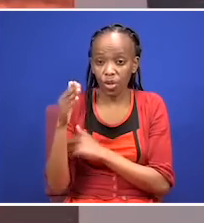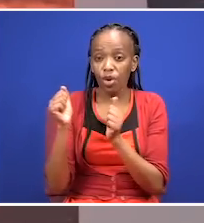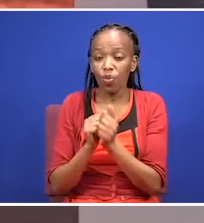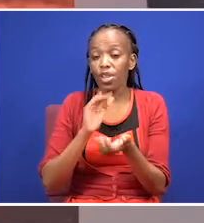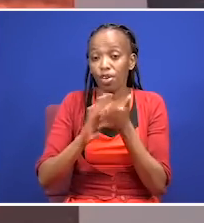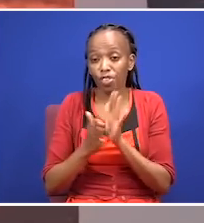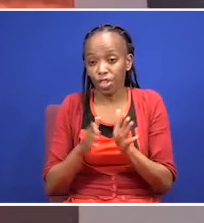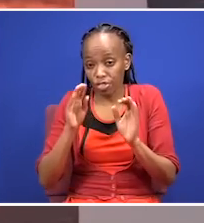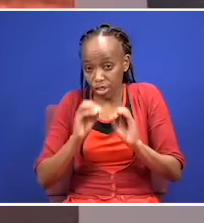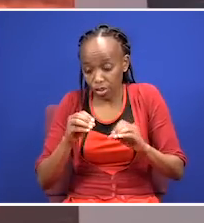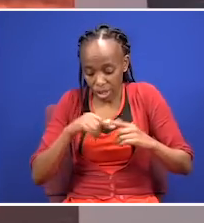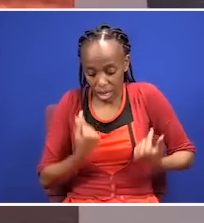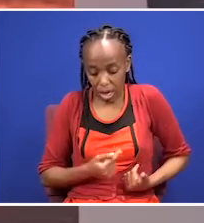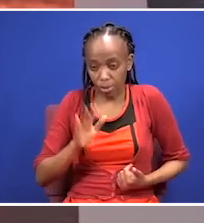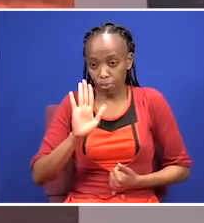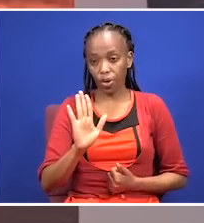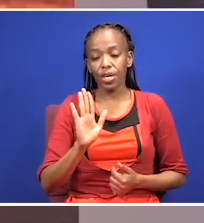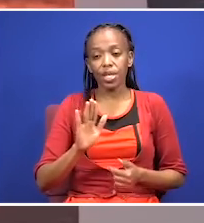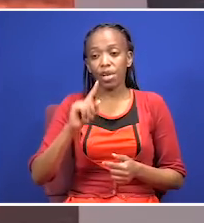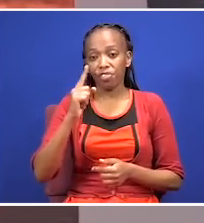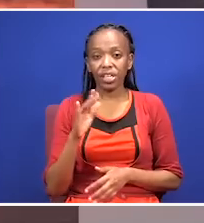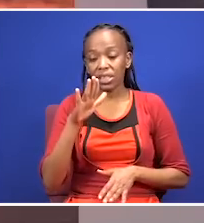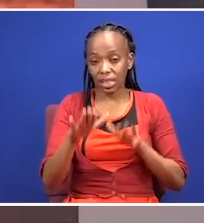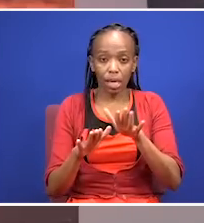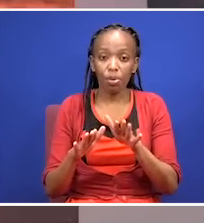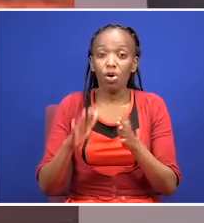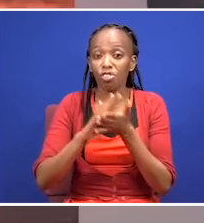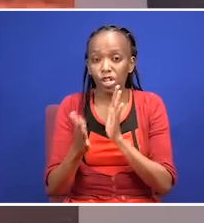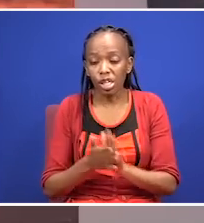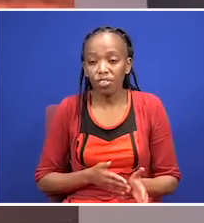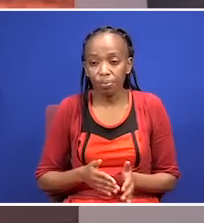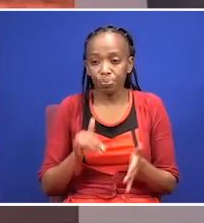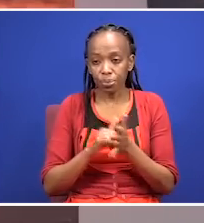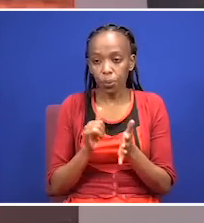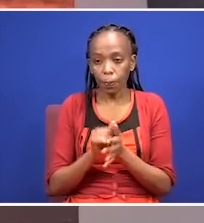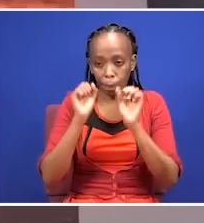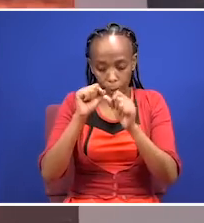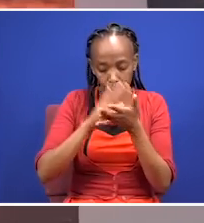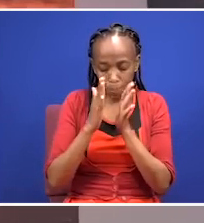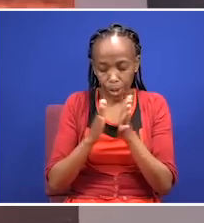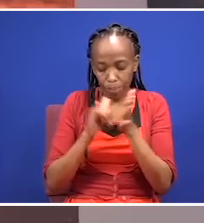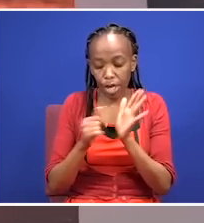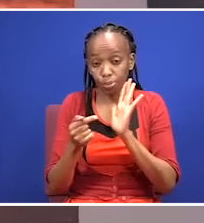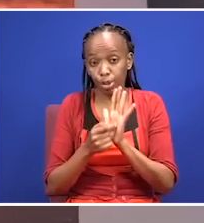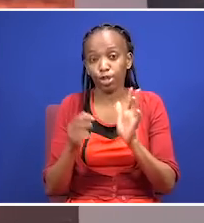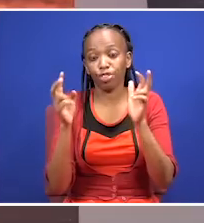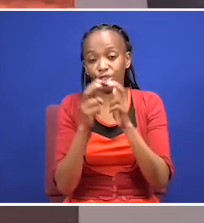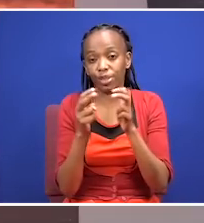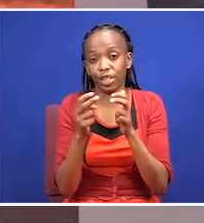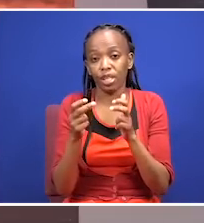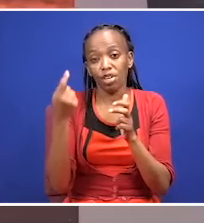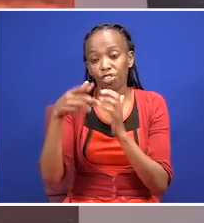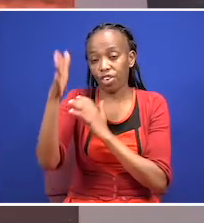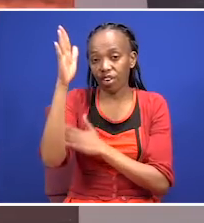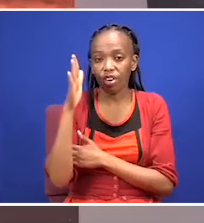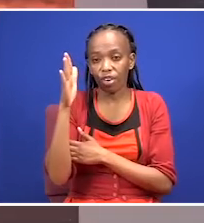unforgiveness in your heart the first step forgive so that you can become that point of contact for